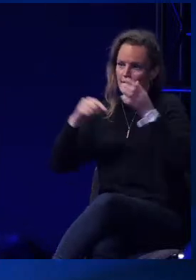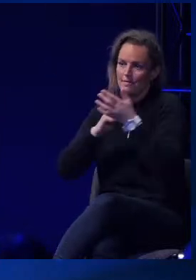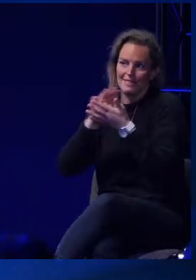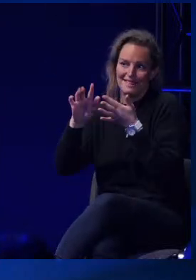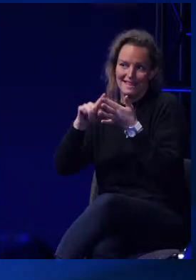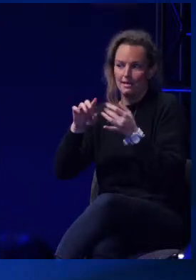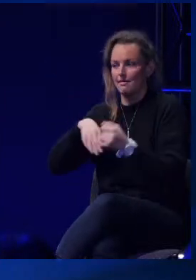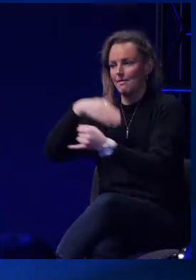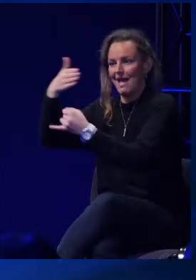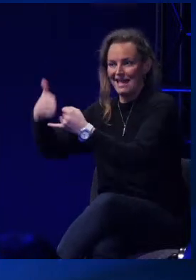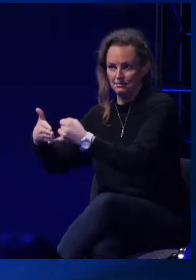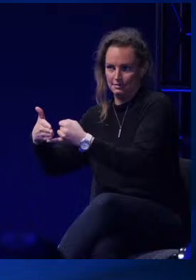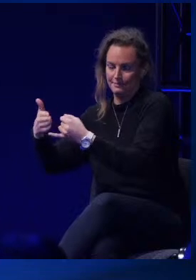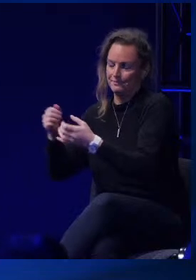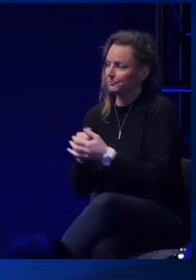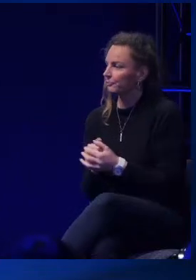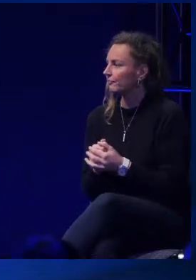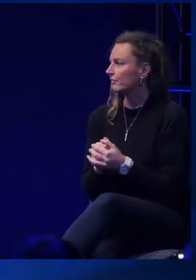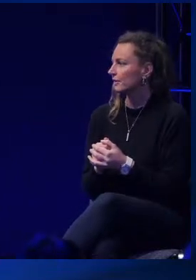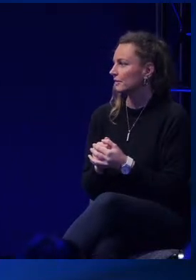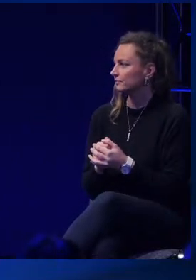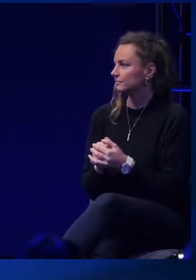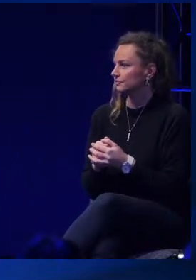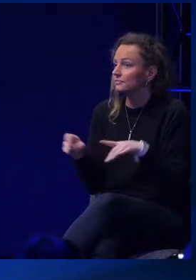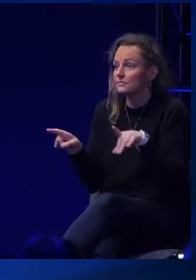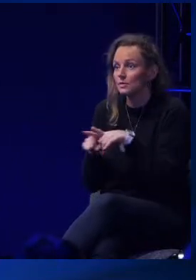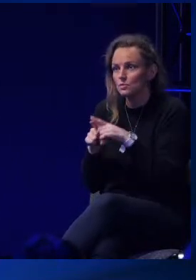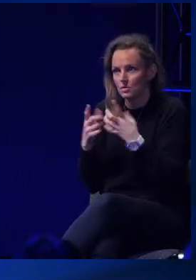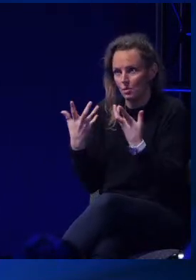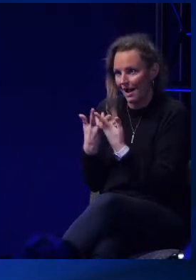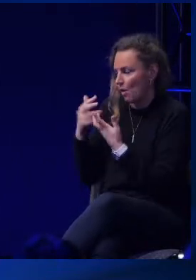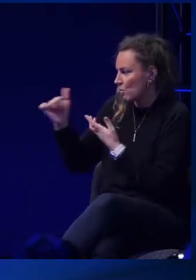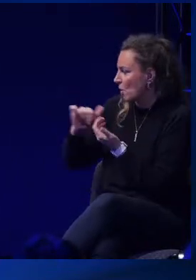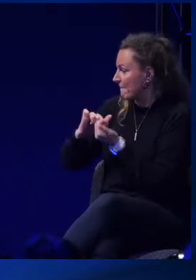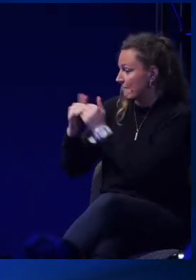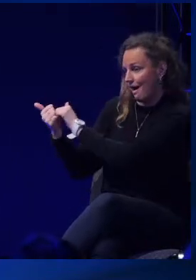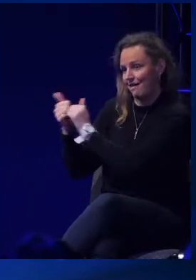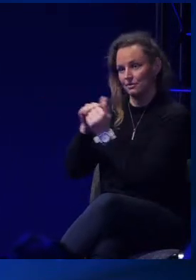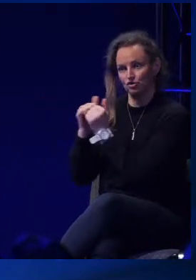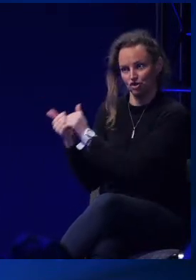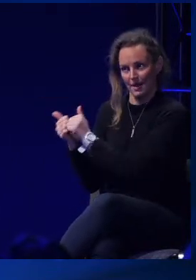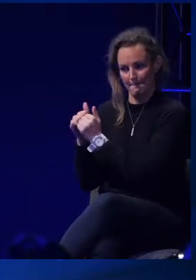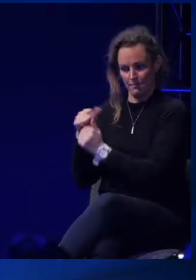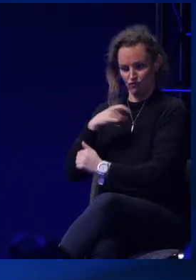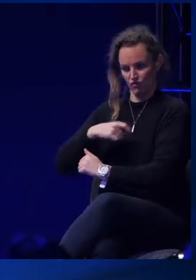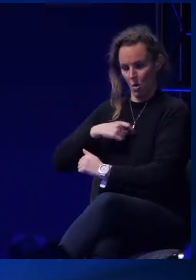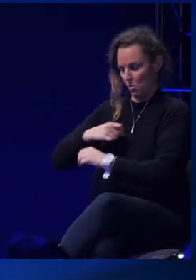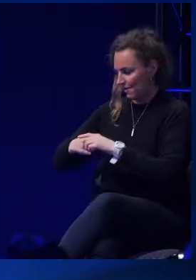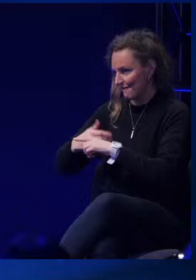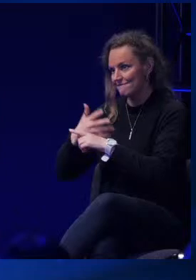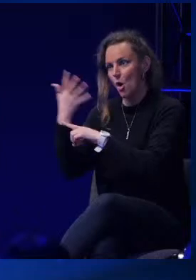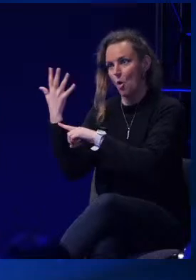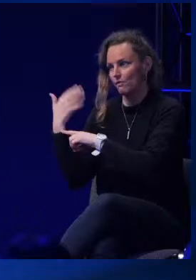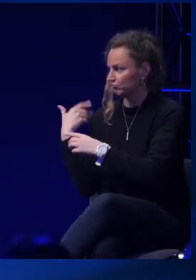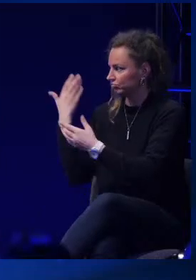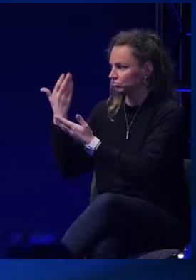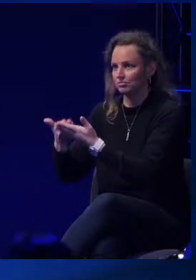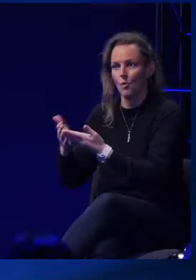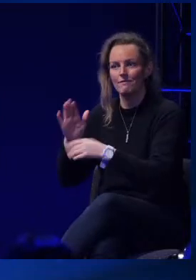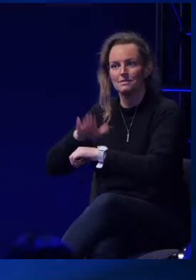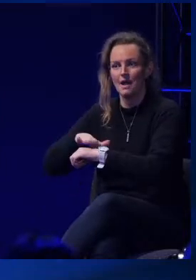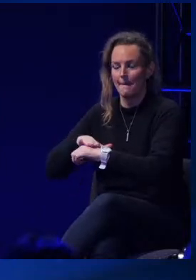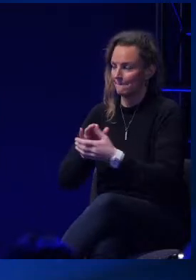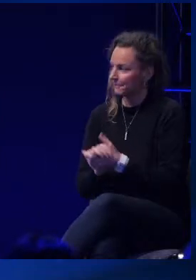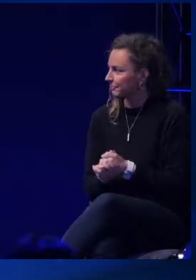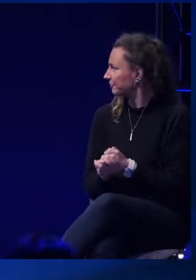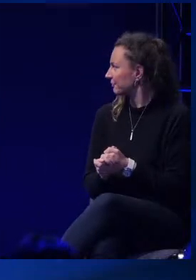on your latest project, The End, and also how your partnership has evolved over time. So welcome